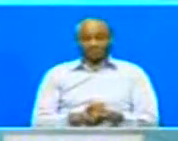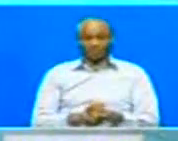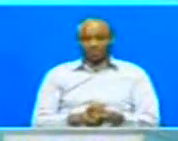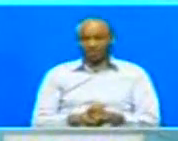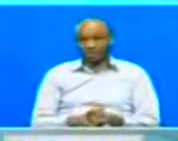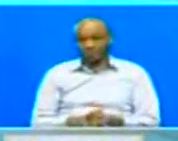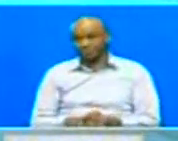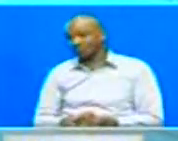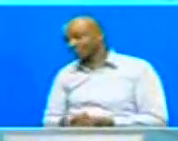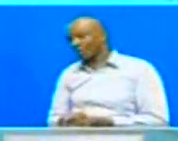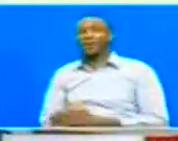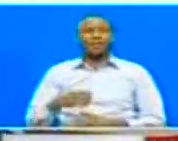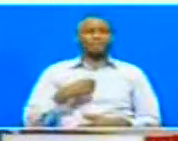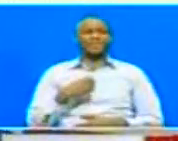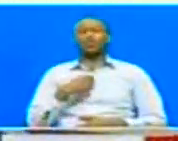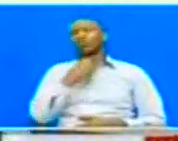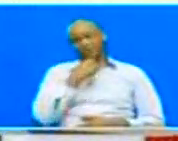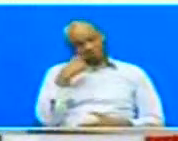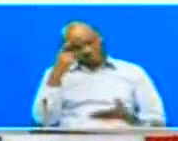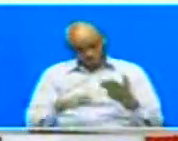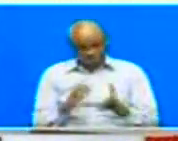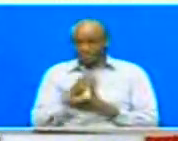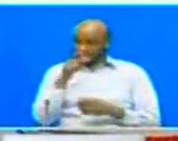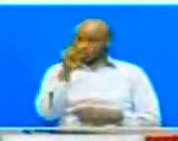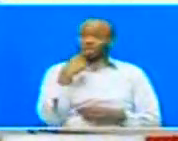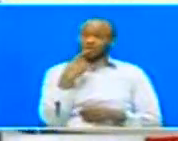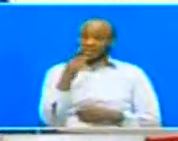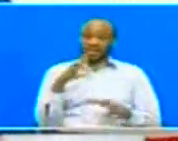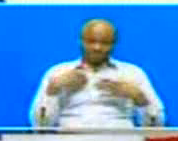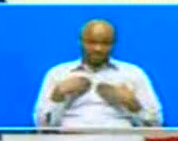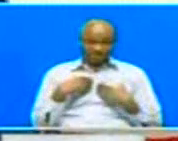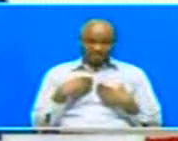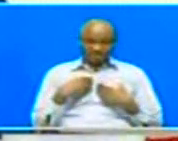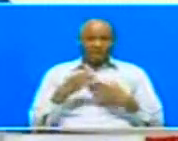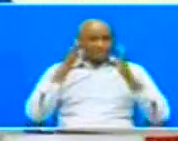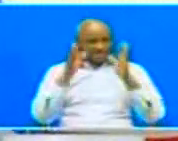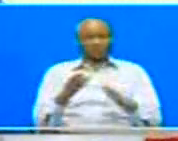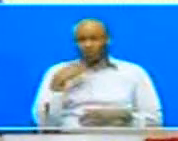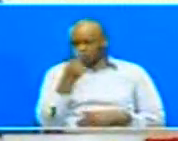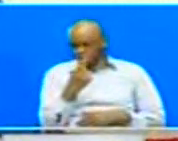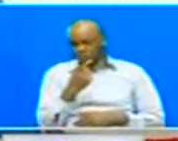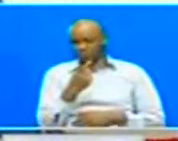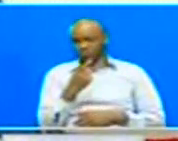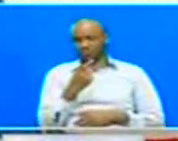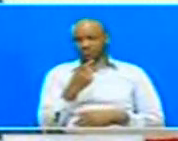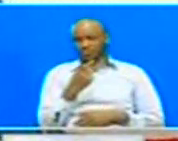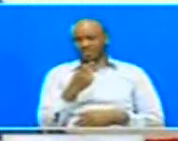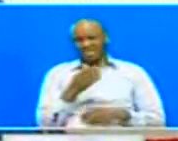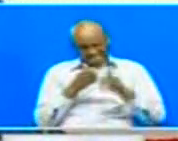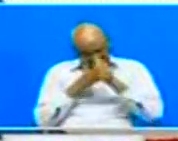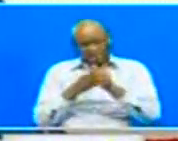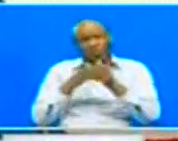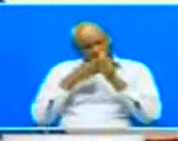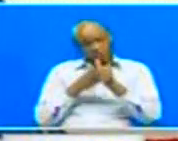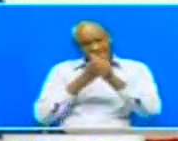before, in, yes, please. I would like maybe Mheshimiwa, maybe Ambassador can also pick up on this issue. Yeah. The guy who seems to have led the